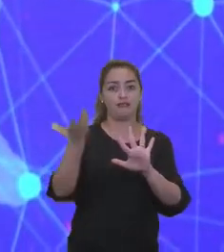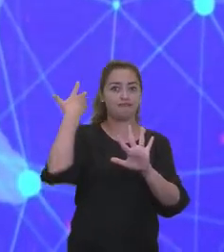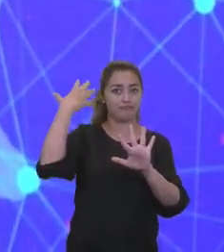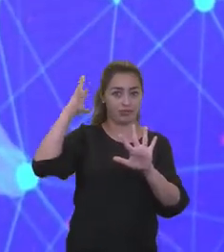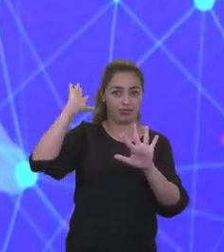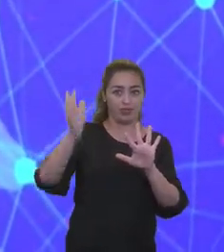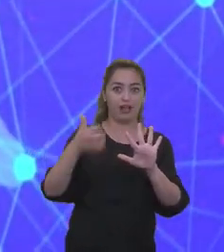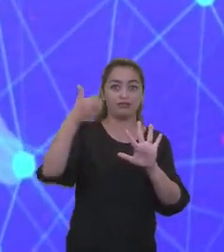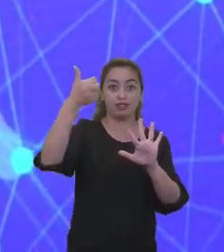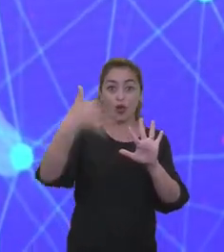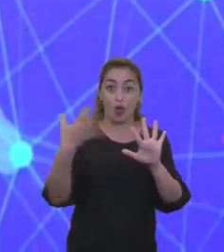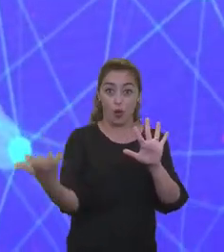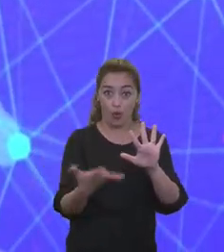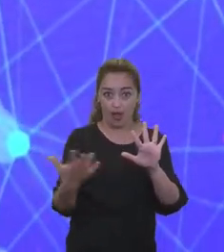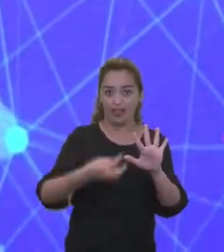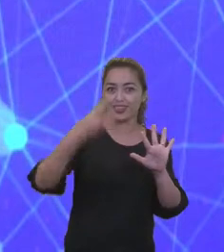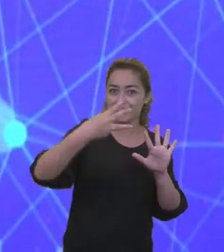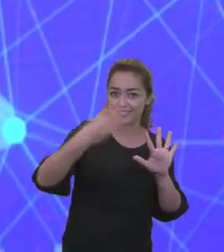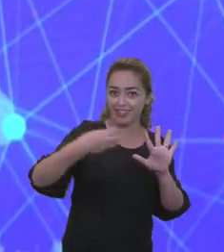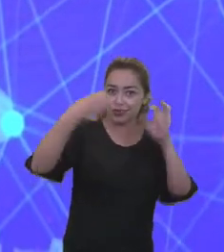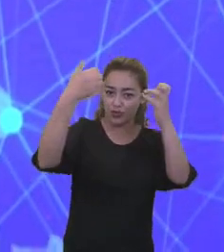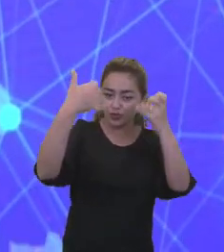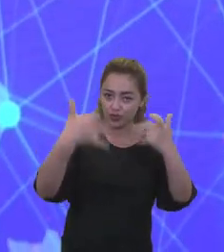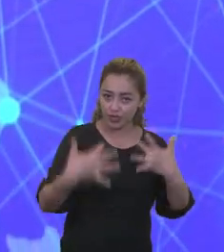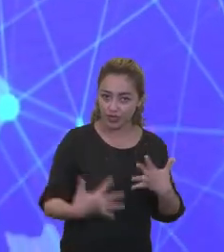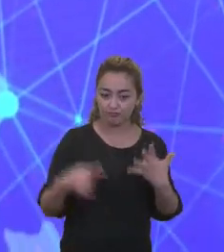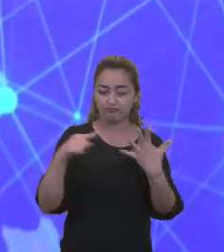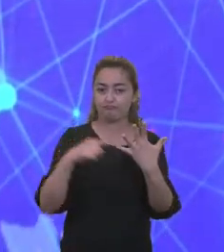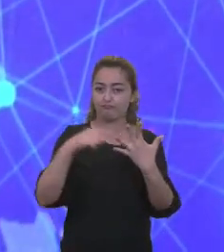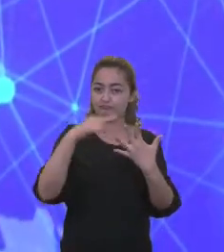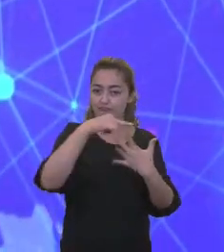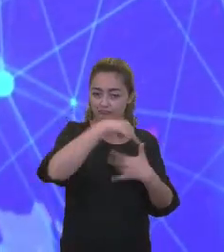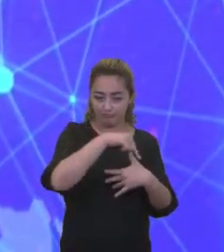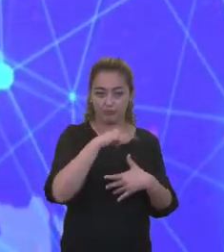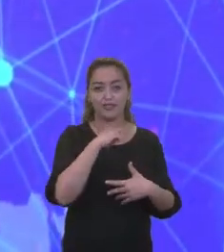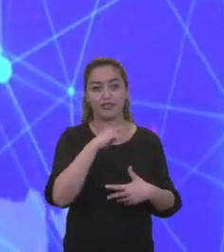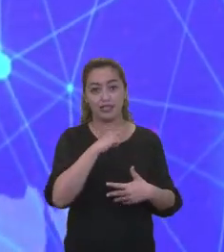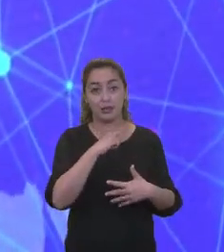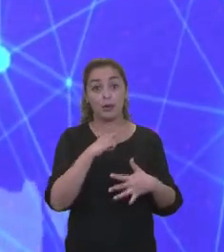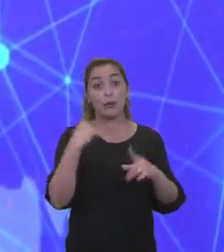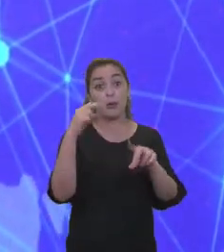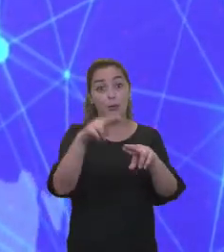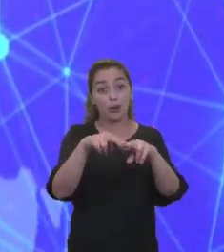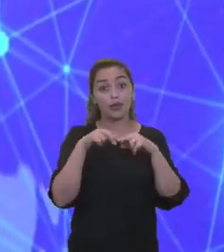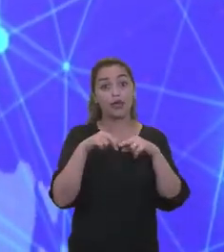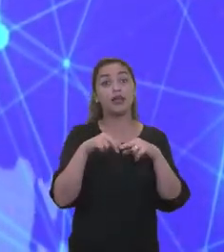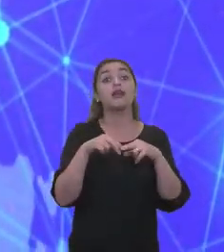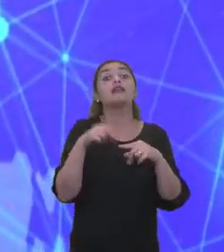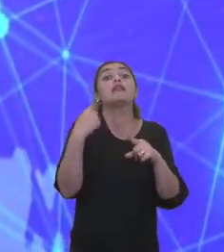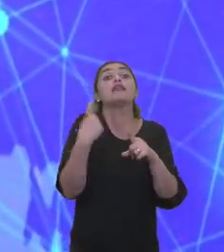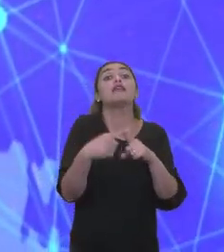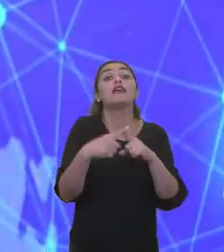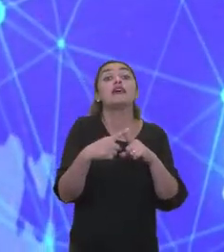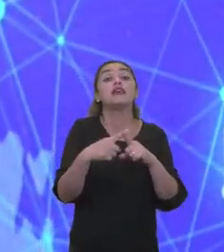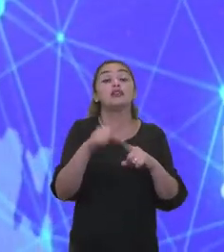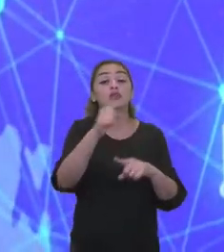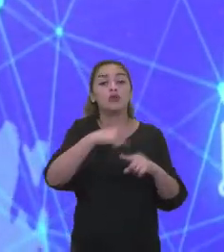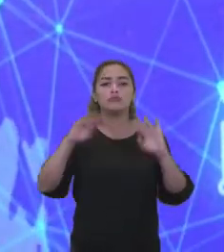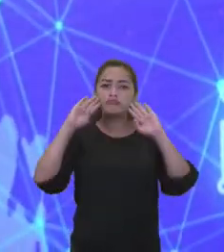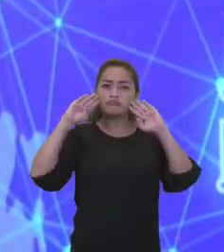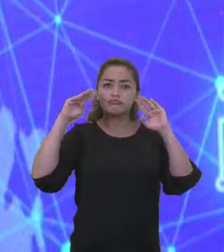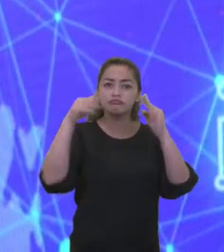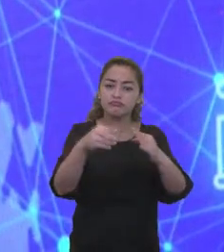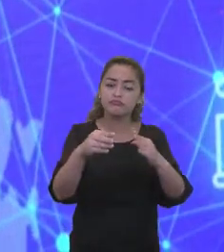in 2 occasions. This is the third time I talk about it because in the end of the day, those are the guidance, the